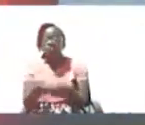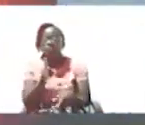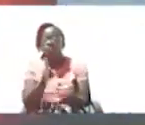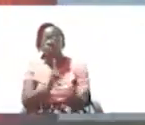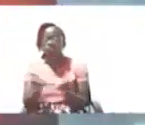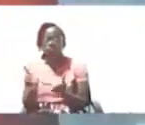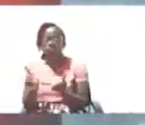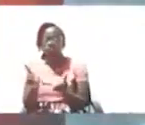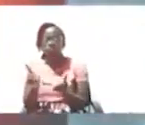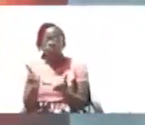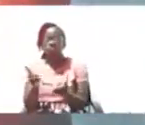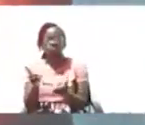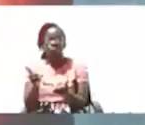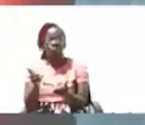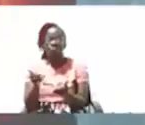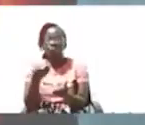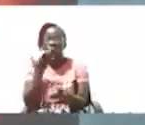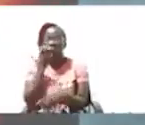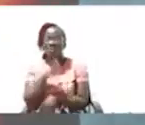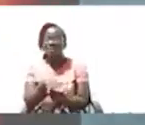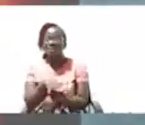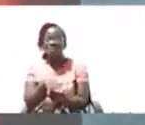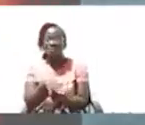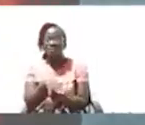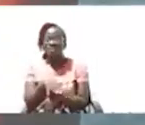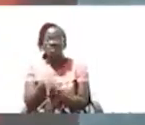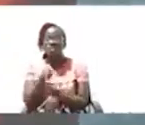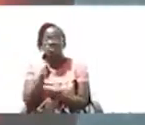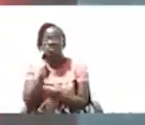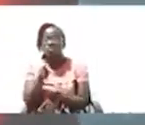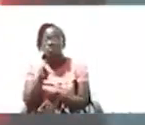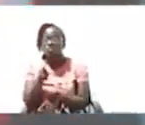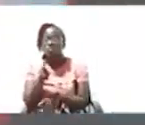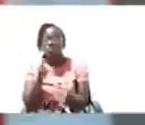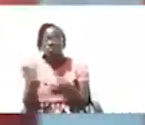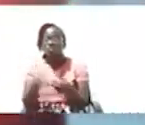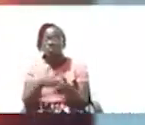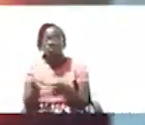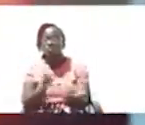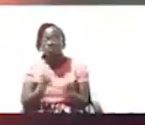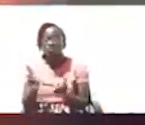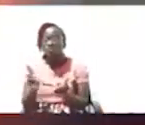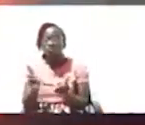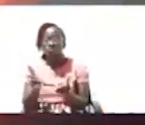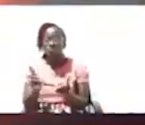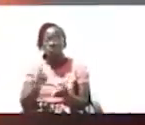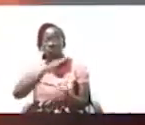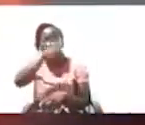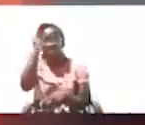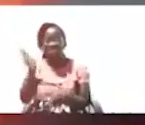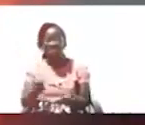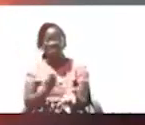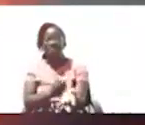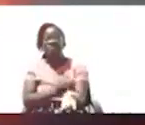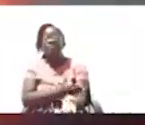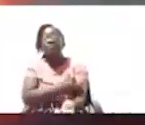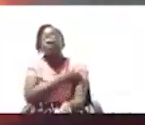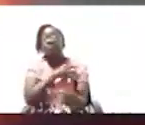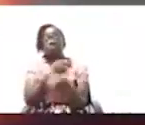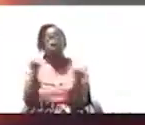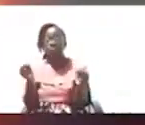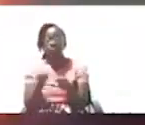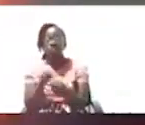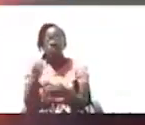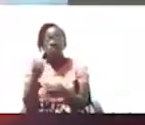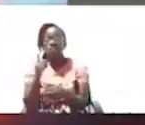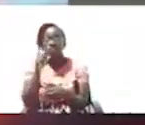do well. Whatever you do doesn't work. Only one man